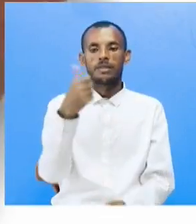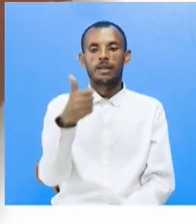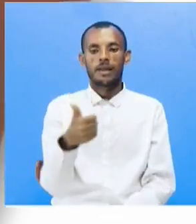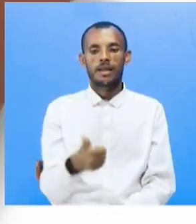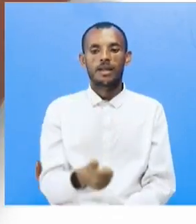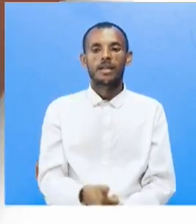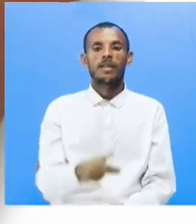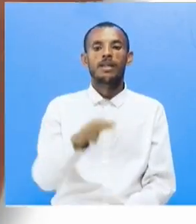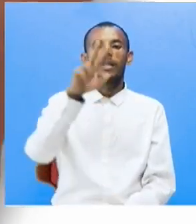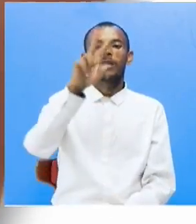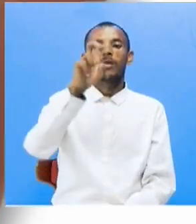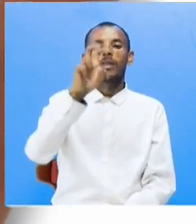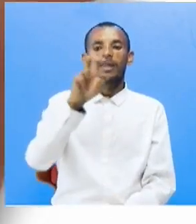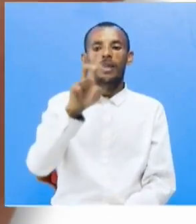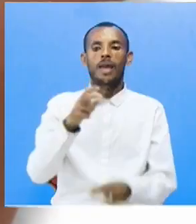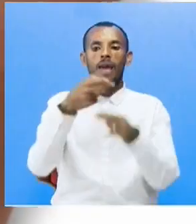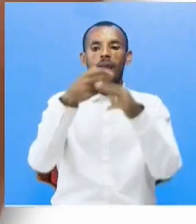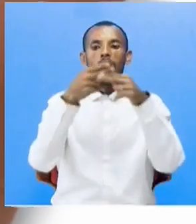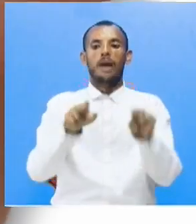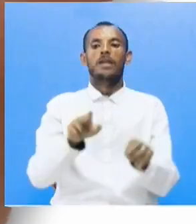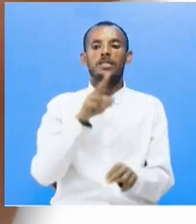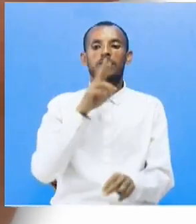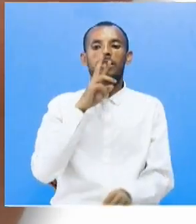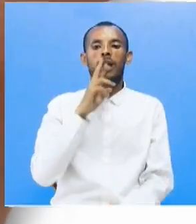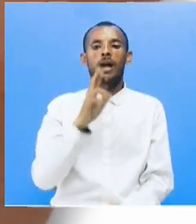20 eggs are damaged.